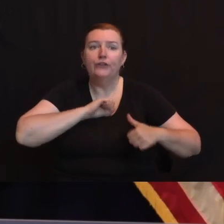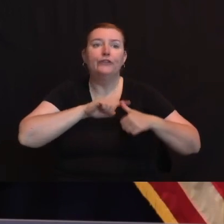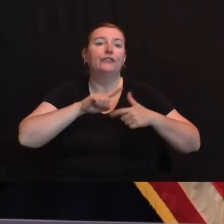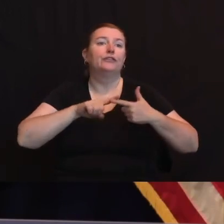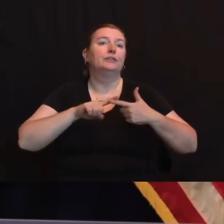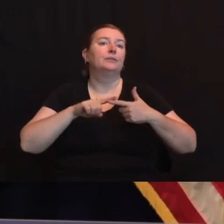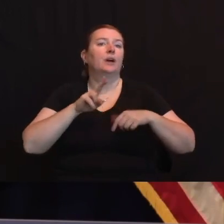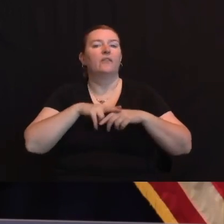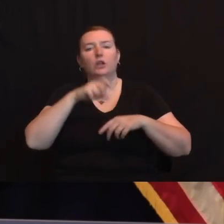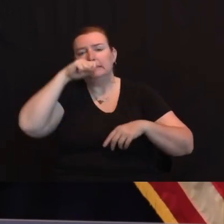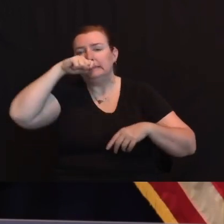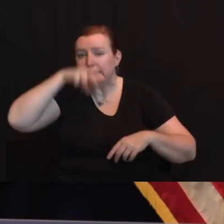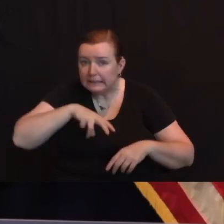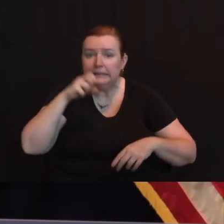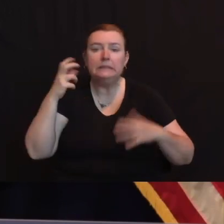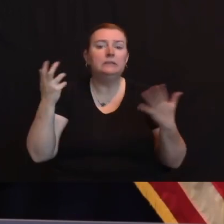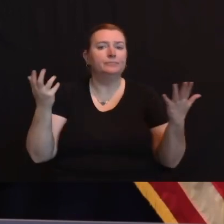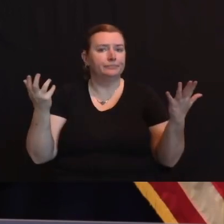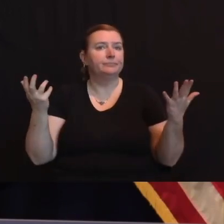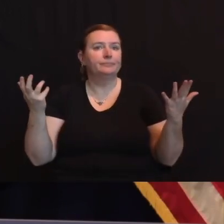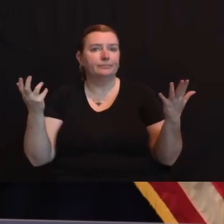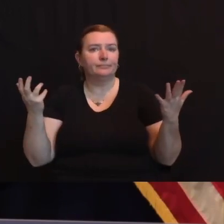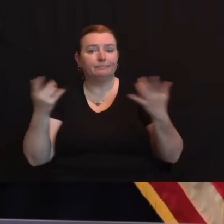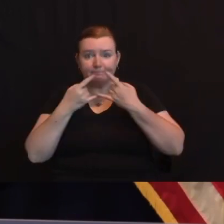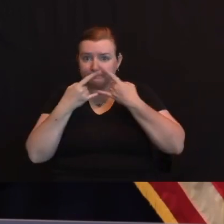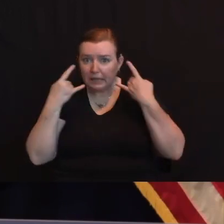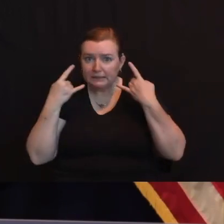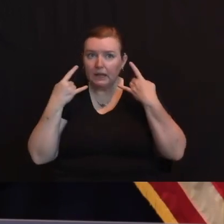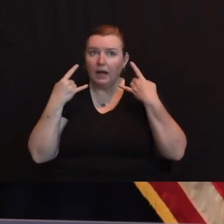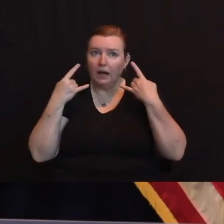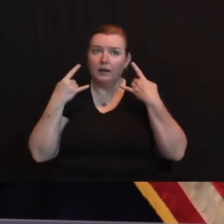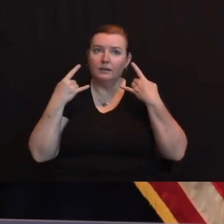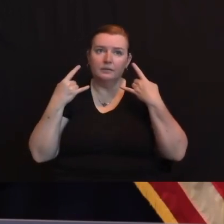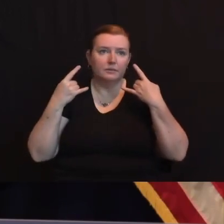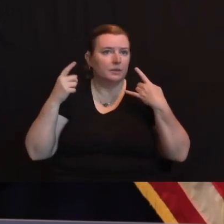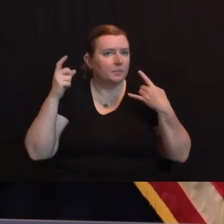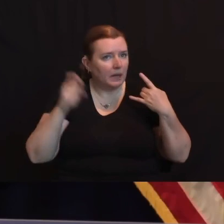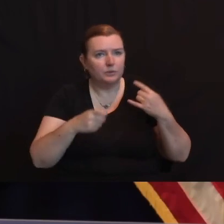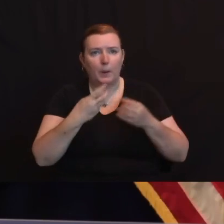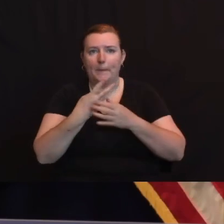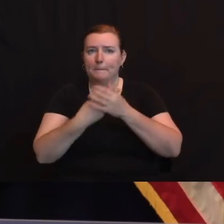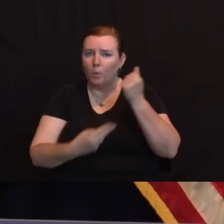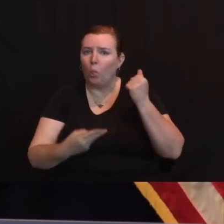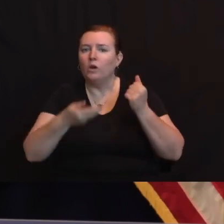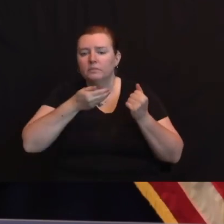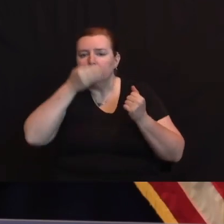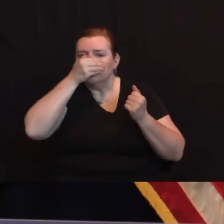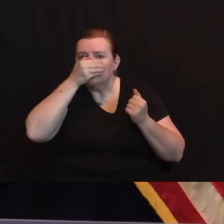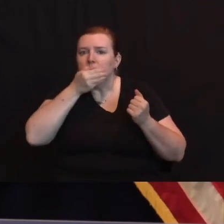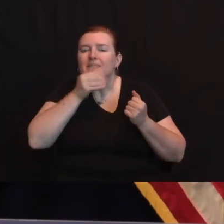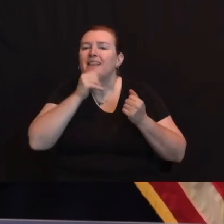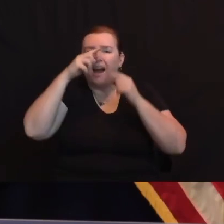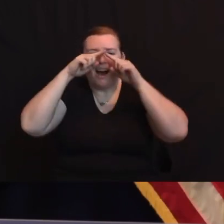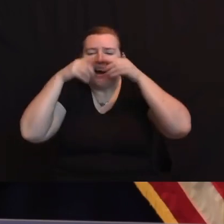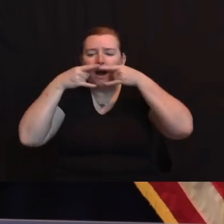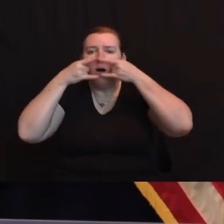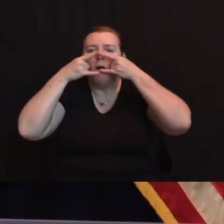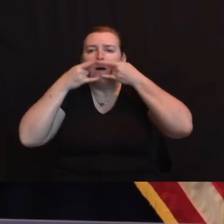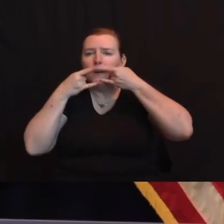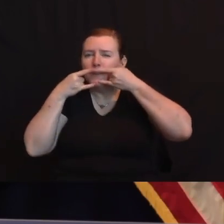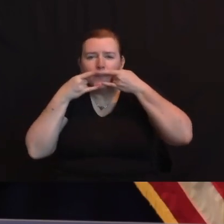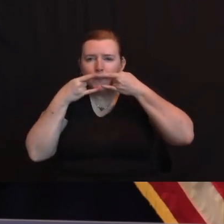sneezing. When wearing face covering, both your nose and mouth should be covered. Practice healthy habits.